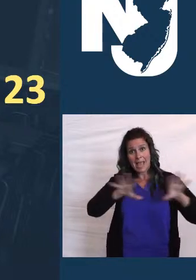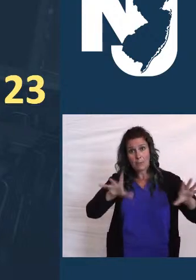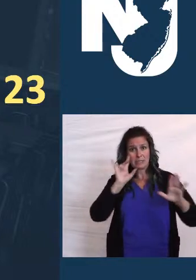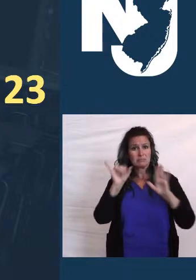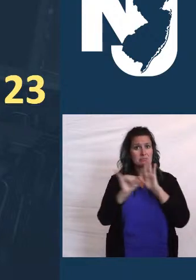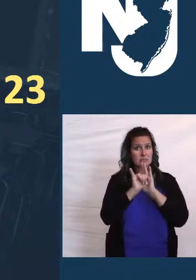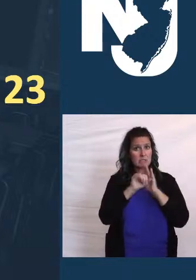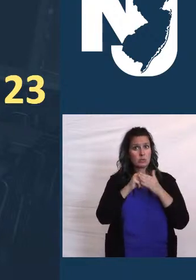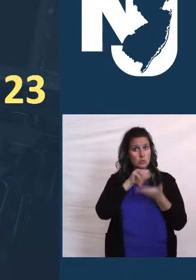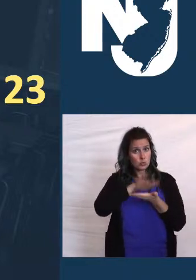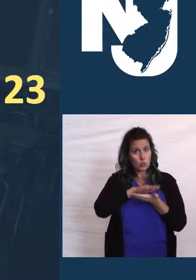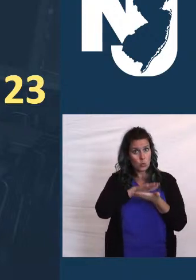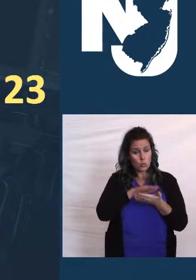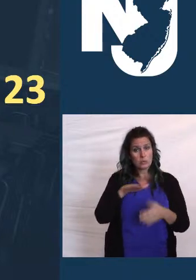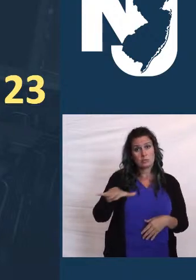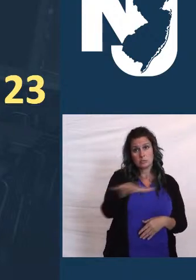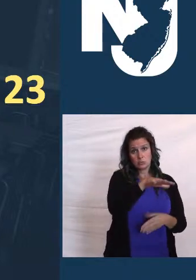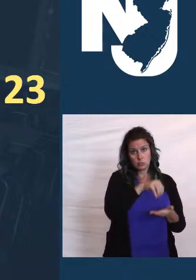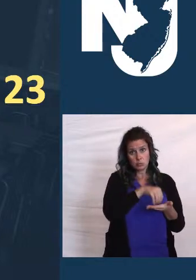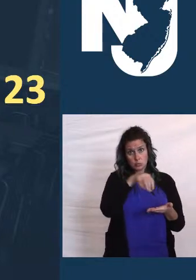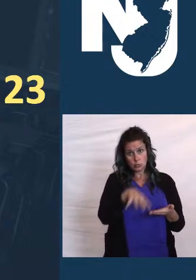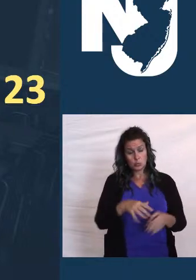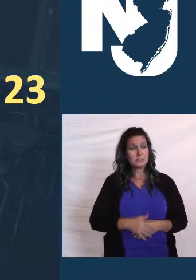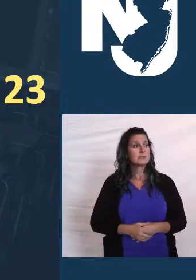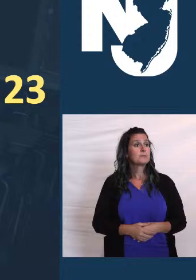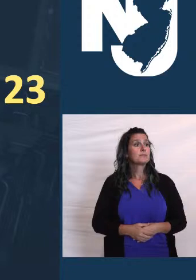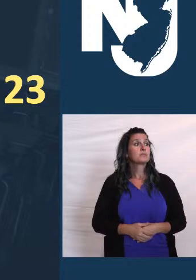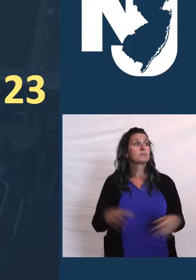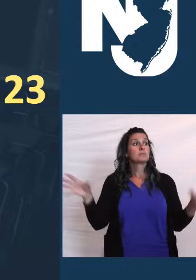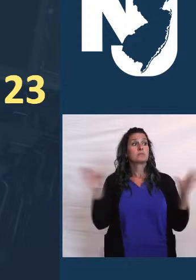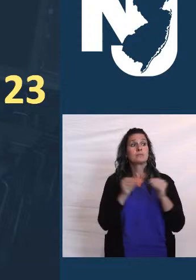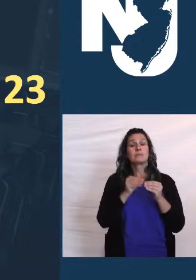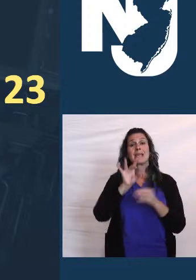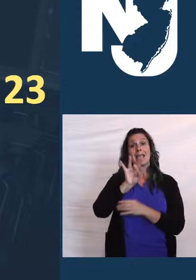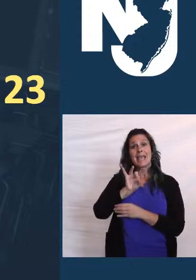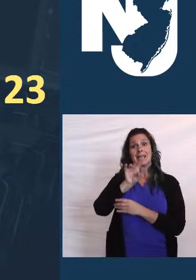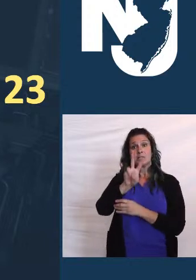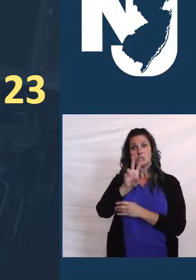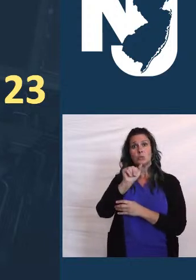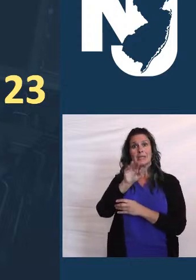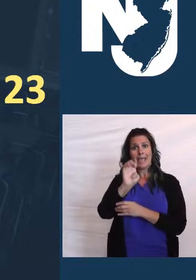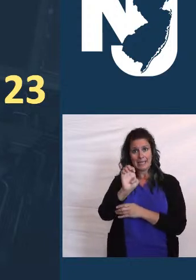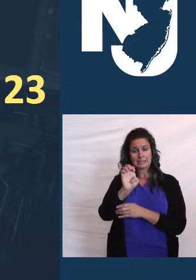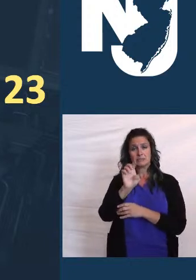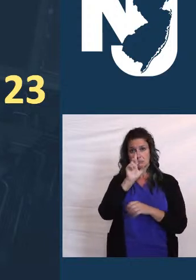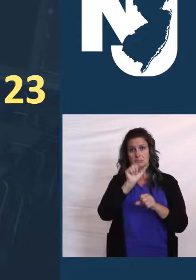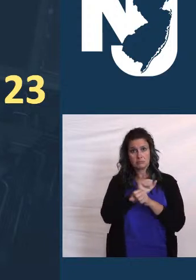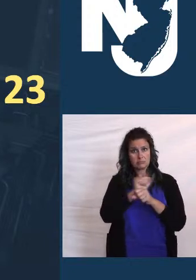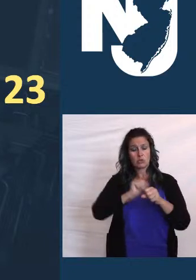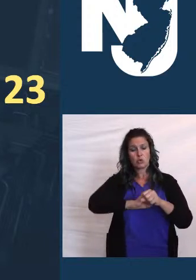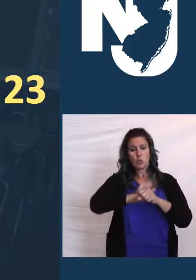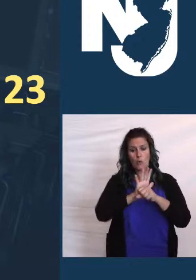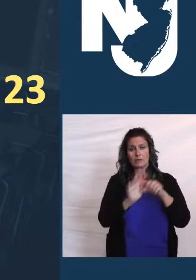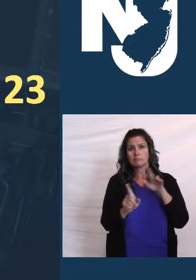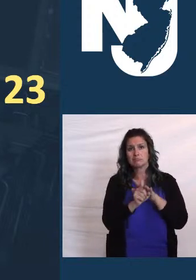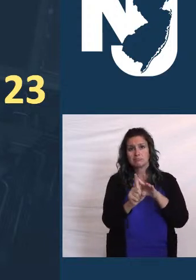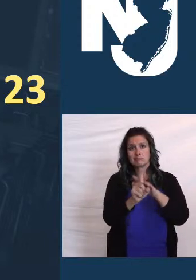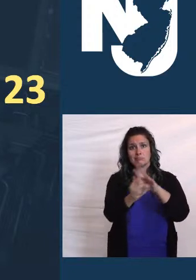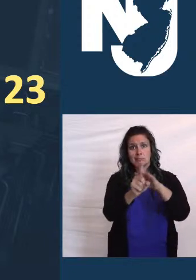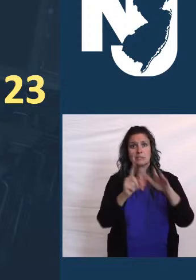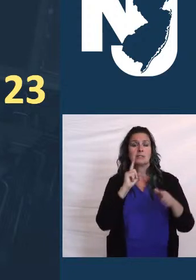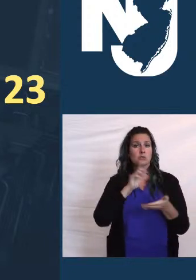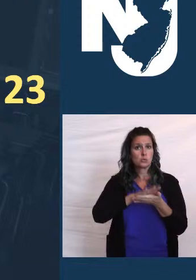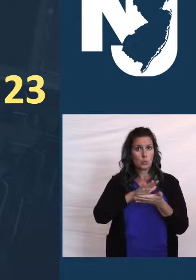identified. Among students, there are 82 reported cases of COVID across 22